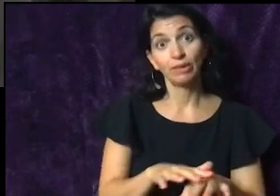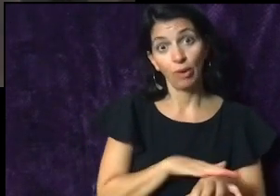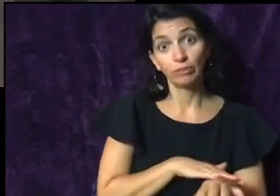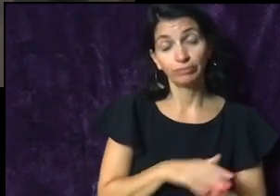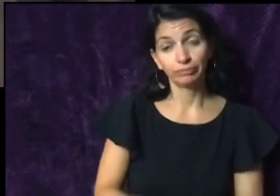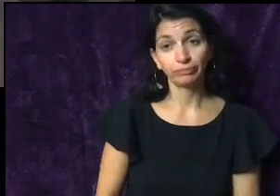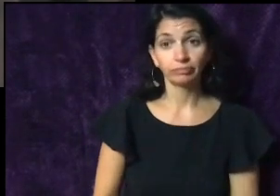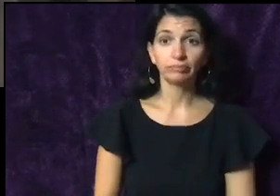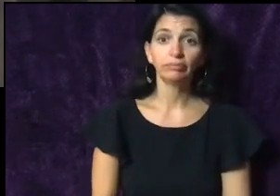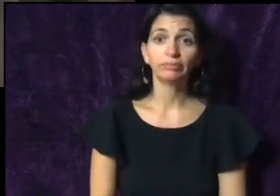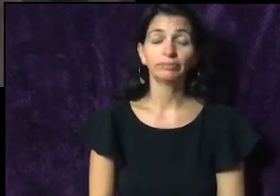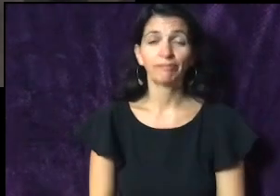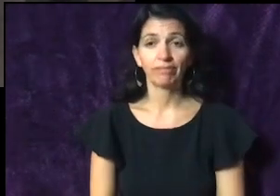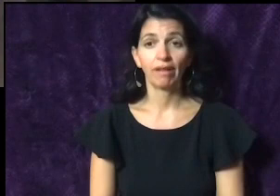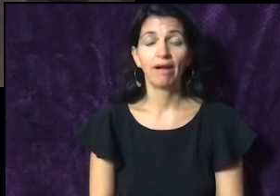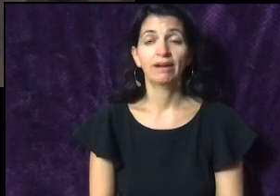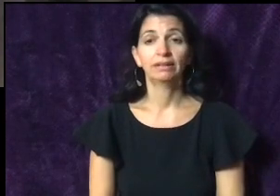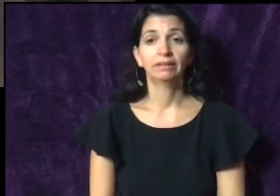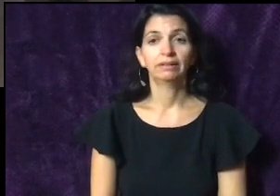It could be slow.